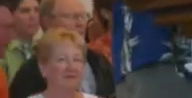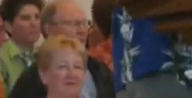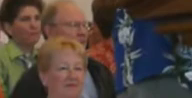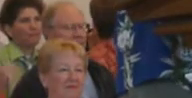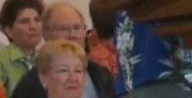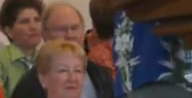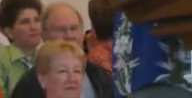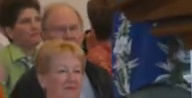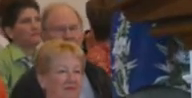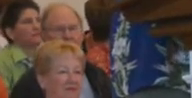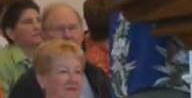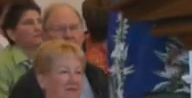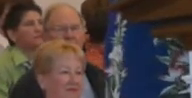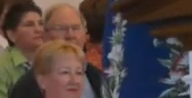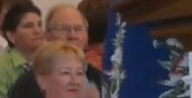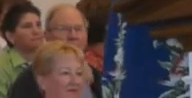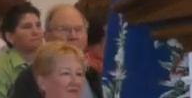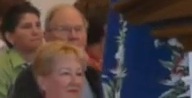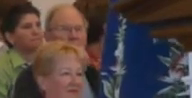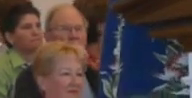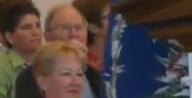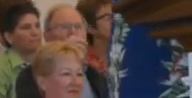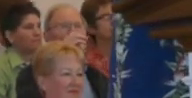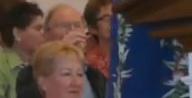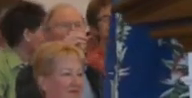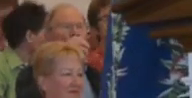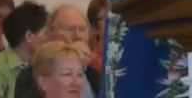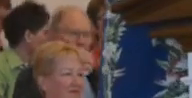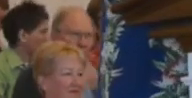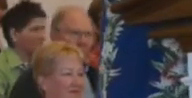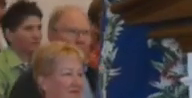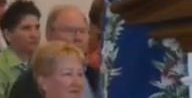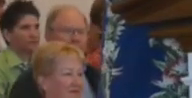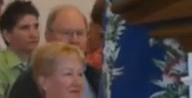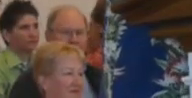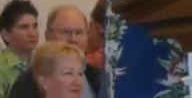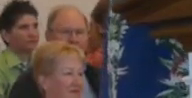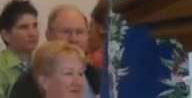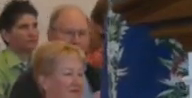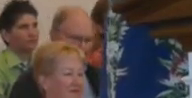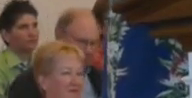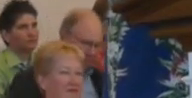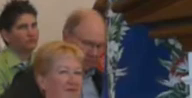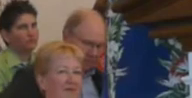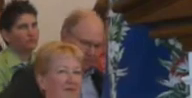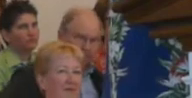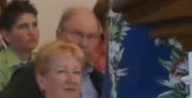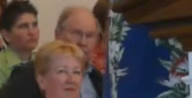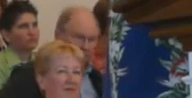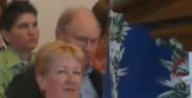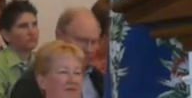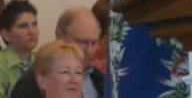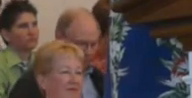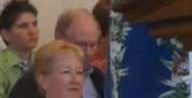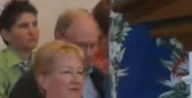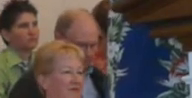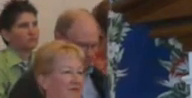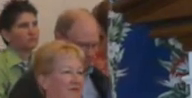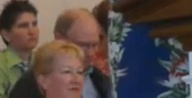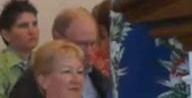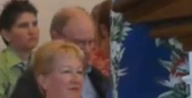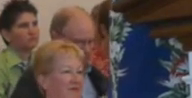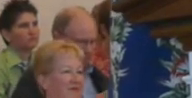information on the green sheet, which you could take home today, so we'll try and keep them brief. We'll be having a pet blessing here on